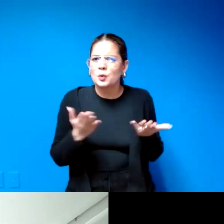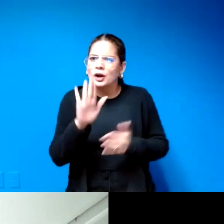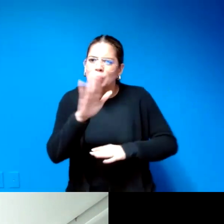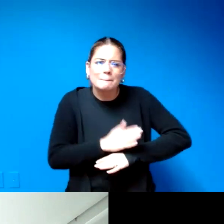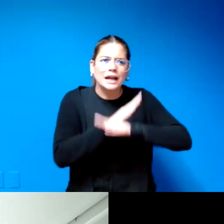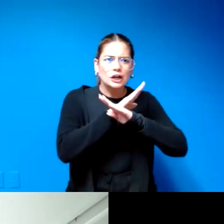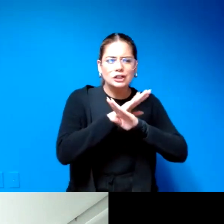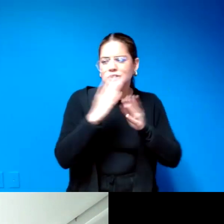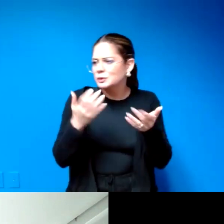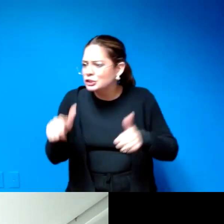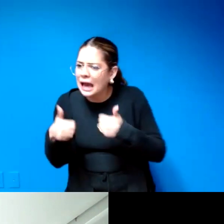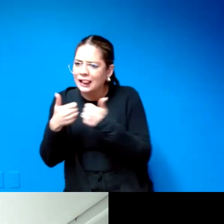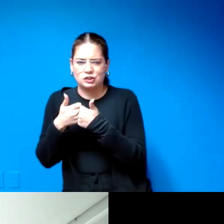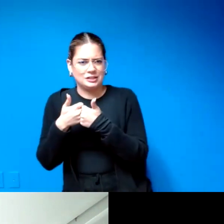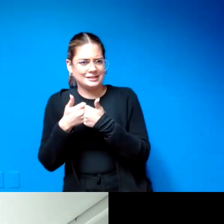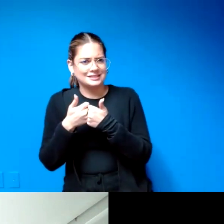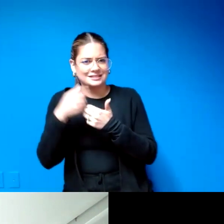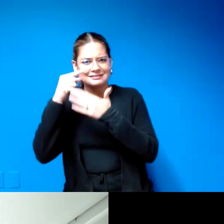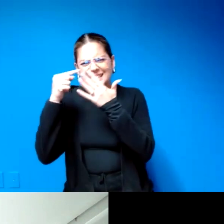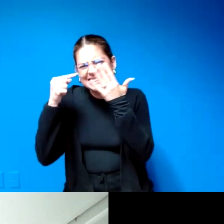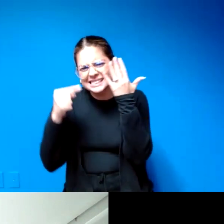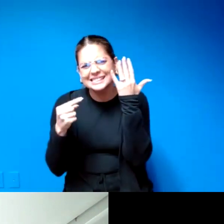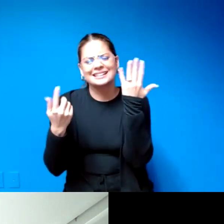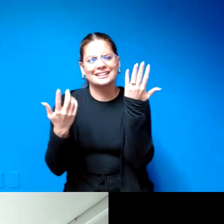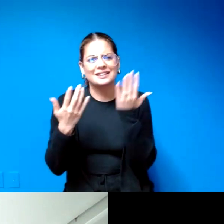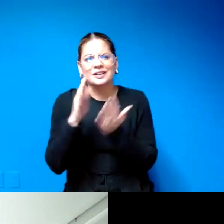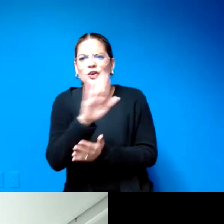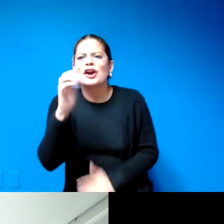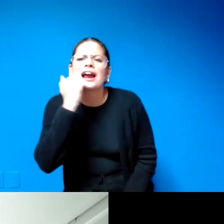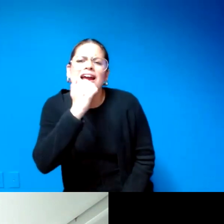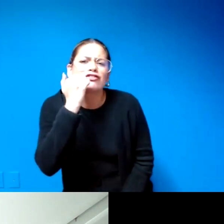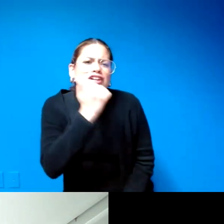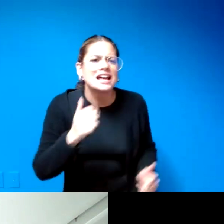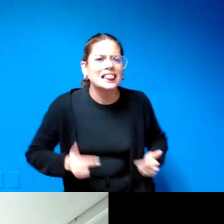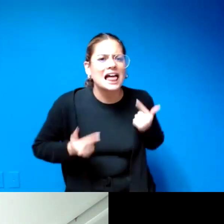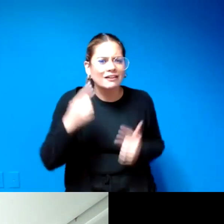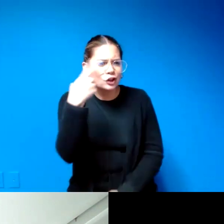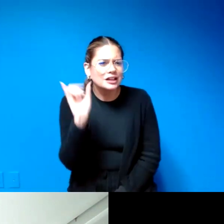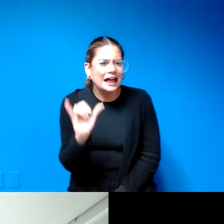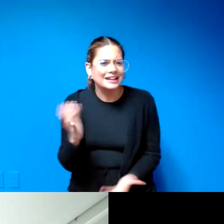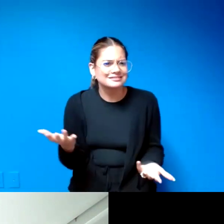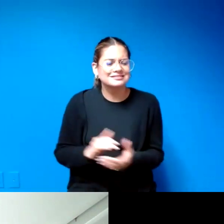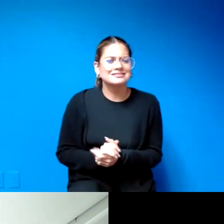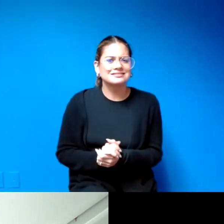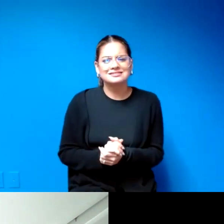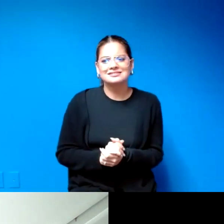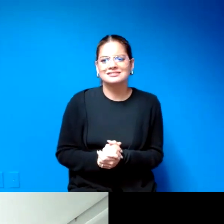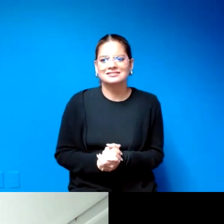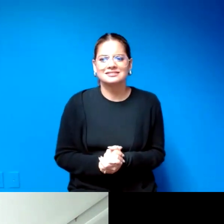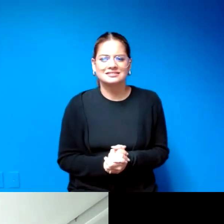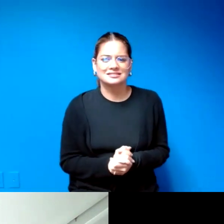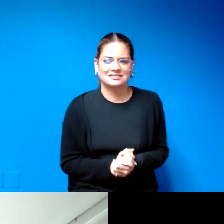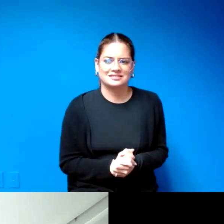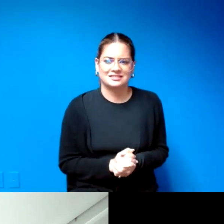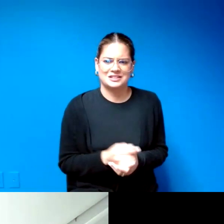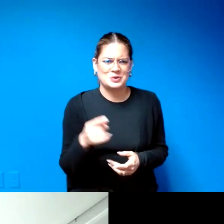barriers and challenges and what are the what's your day-to-day life like? What is that like? And what are the things that are like getting in the